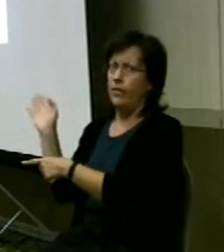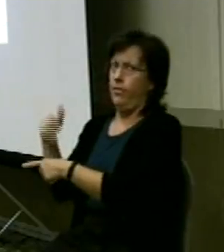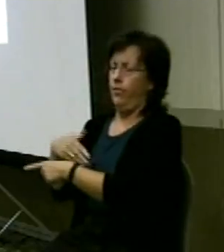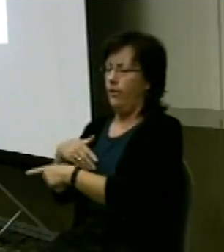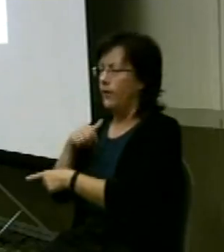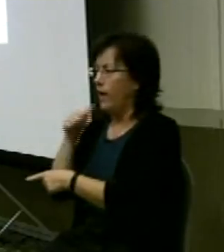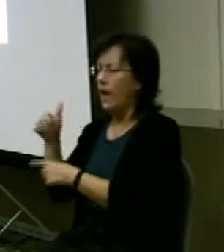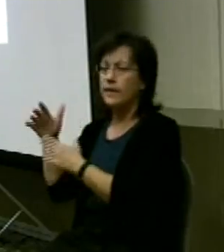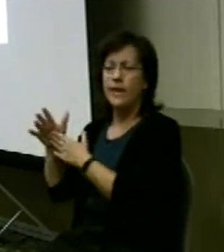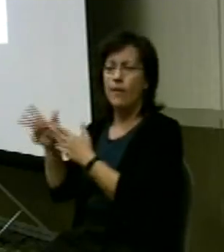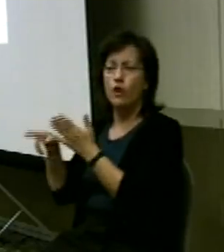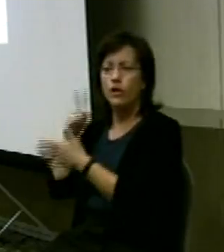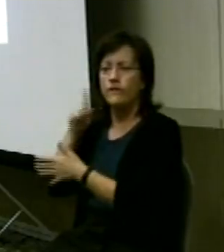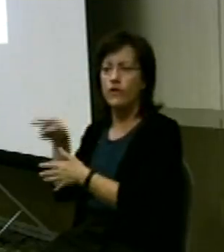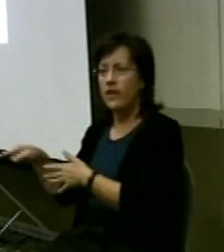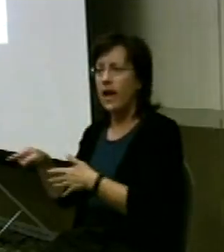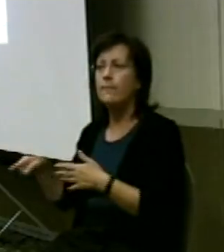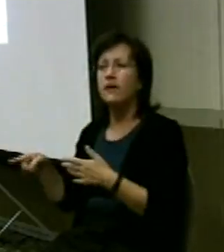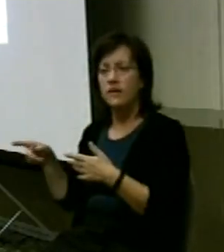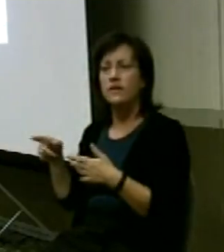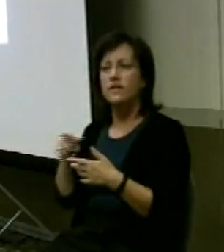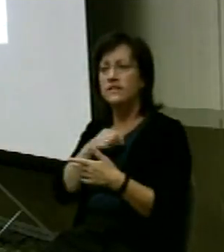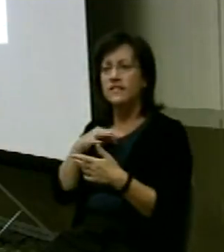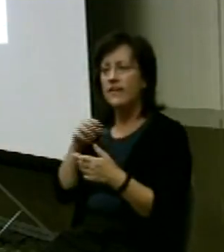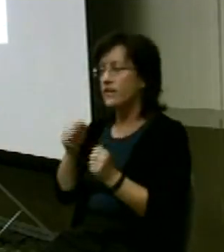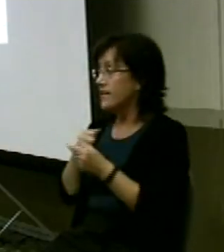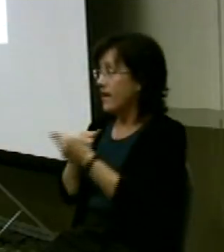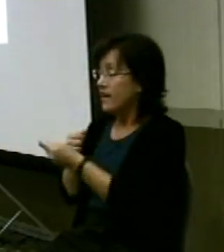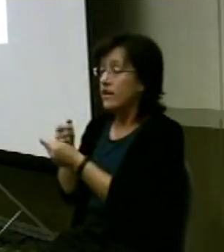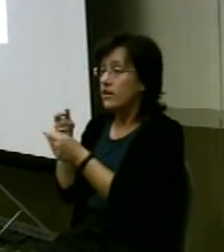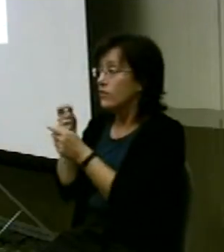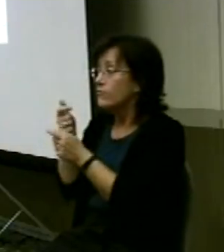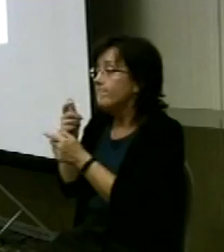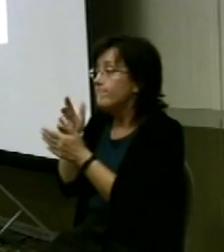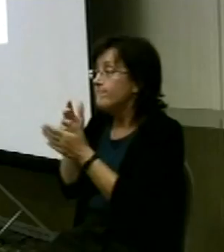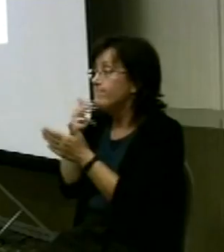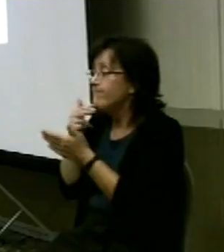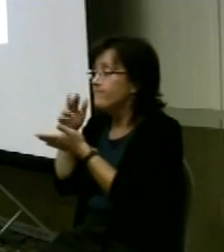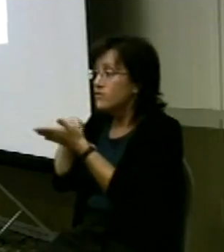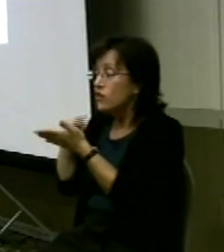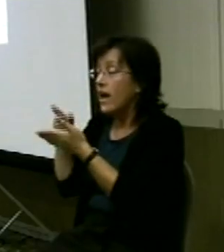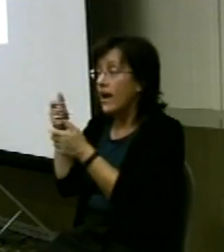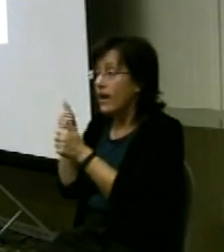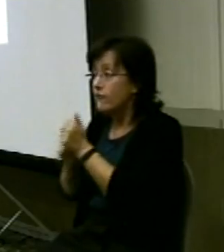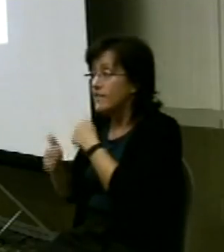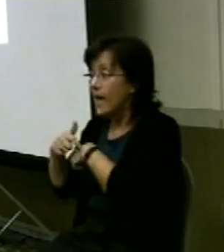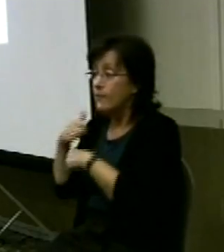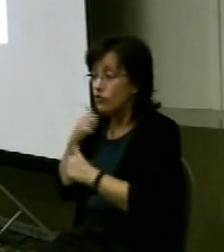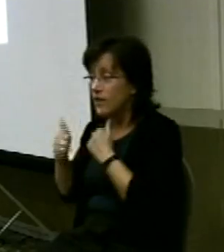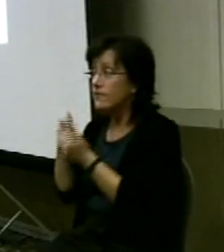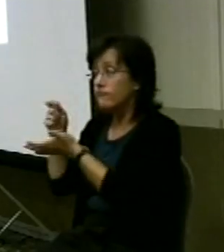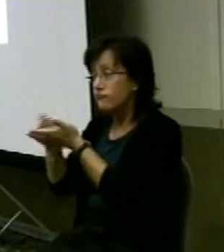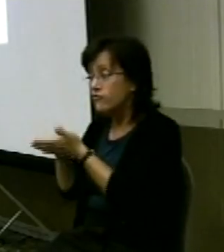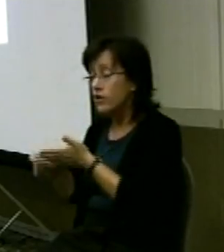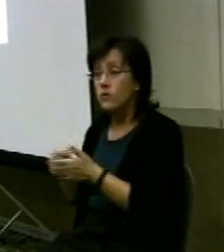oh, here's this, this little chart, and just real quick, every time they're aggressive, jot that down and we'll